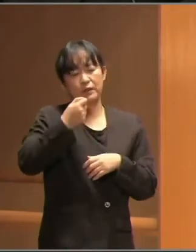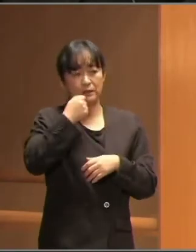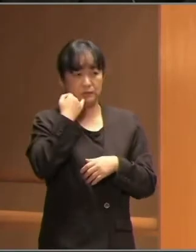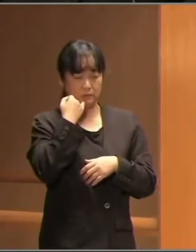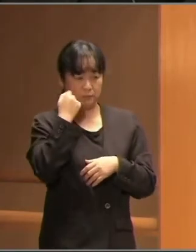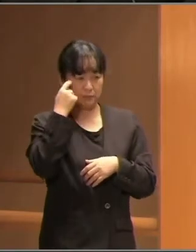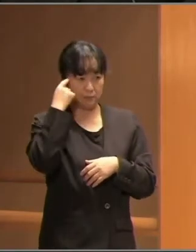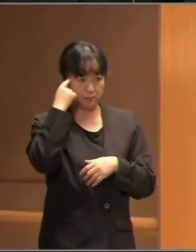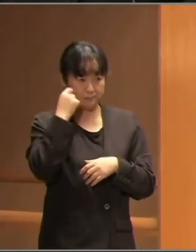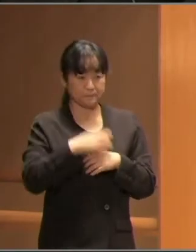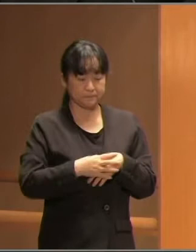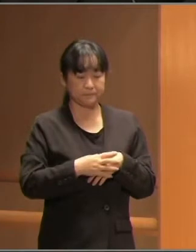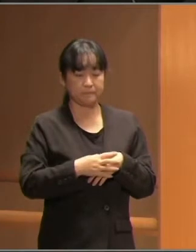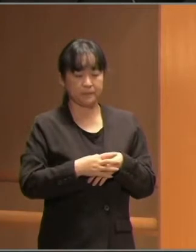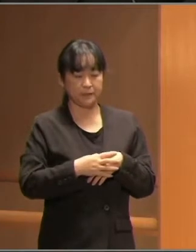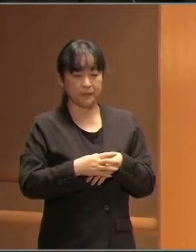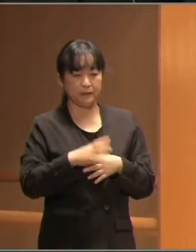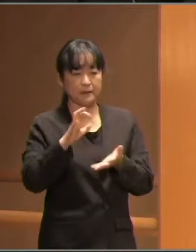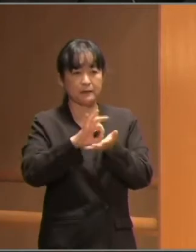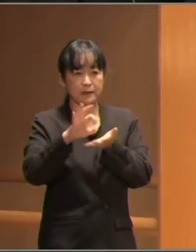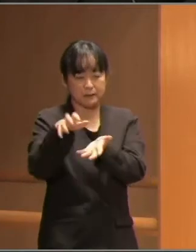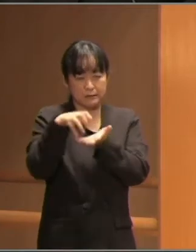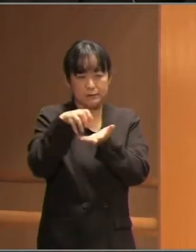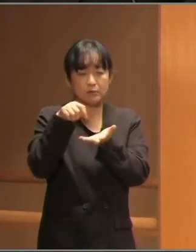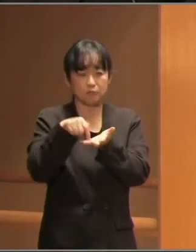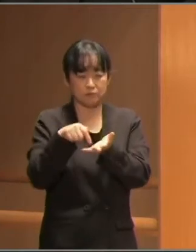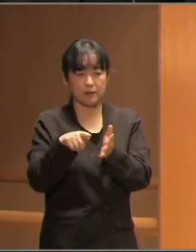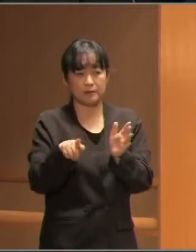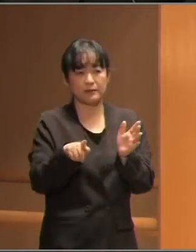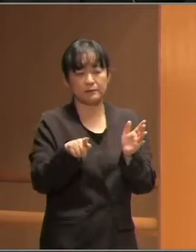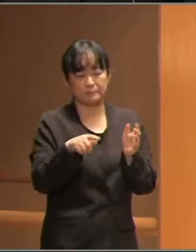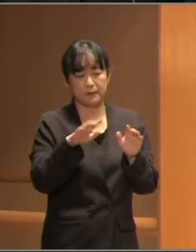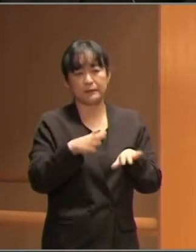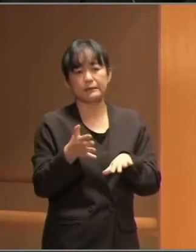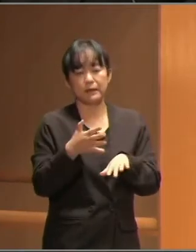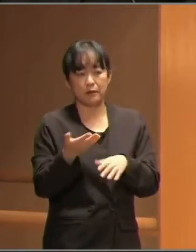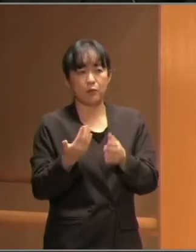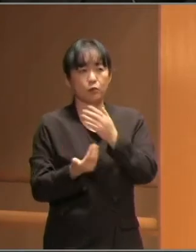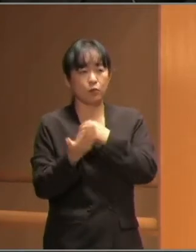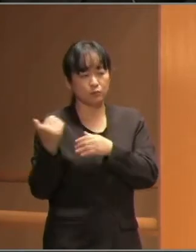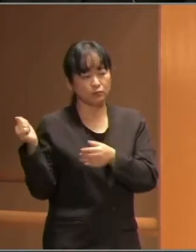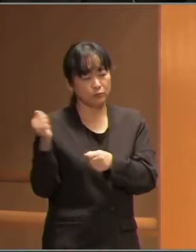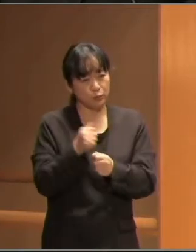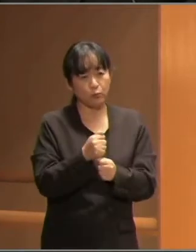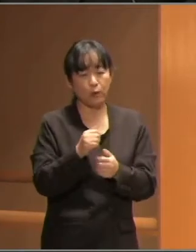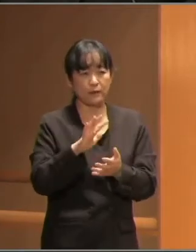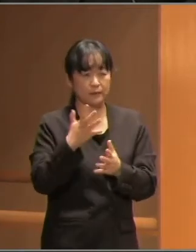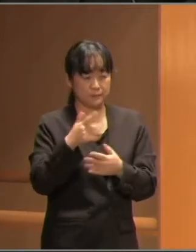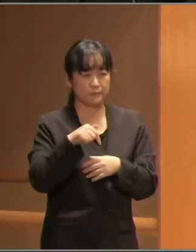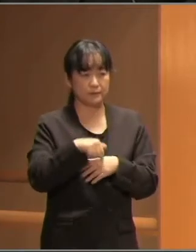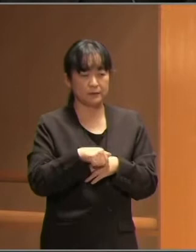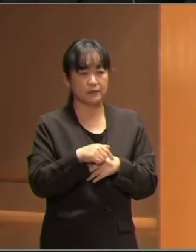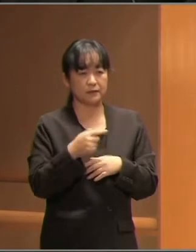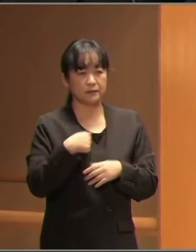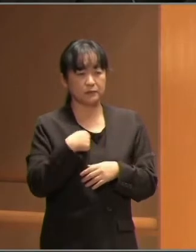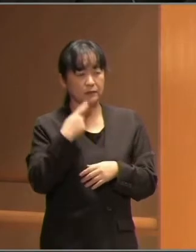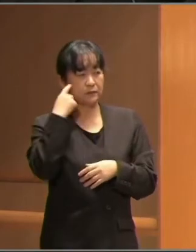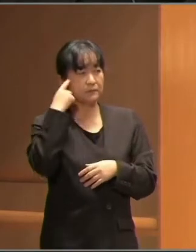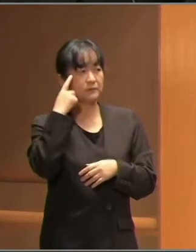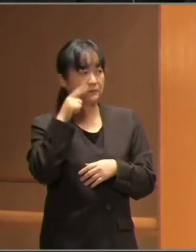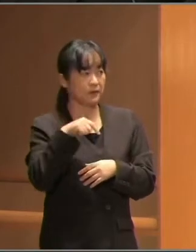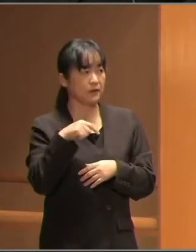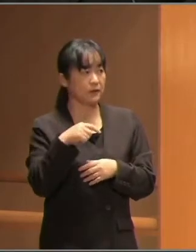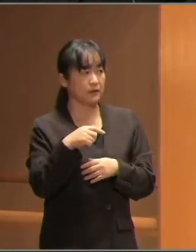modern era, when low cost and high volume generated profit will not come back anymore, when society is awakened from the disillusionment